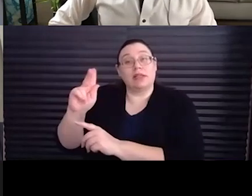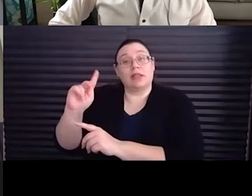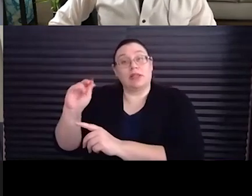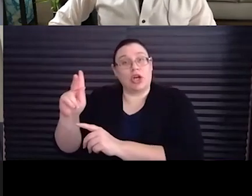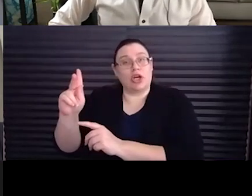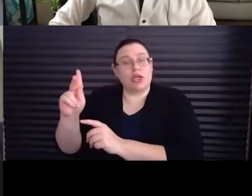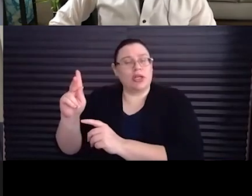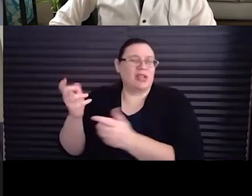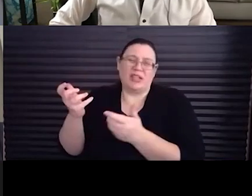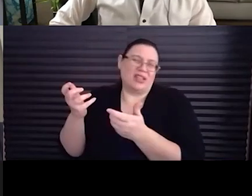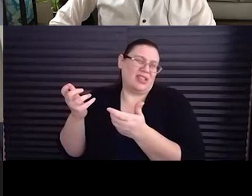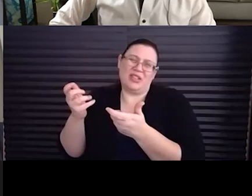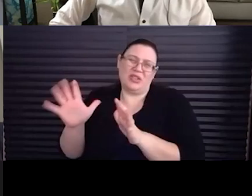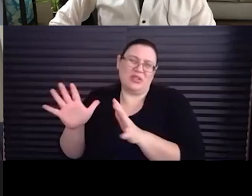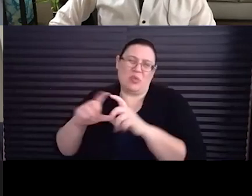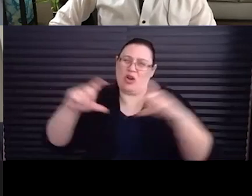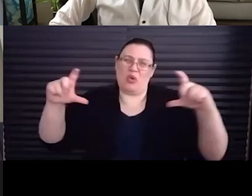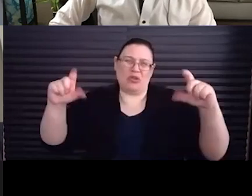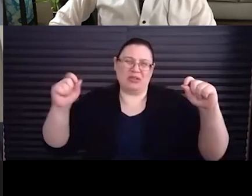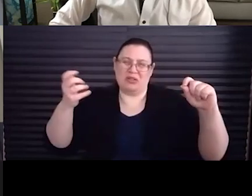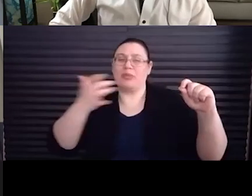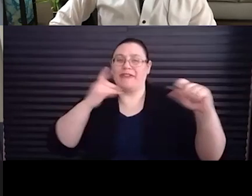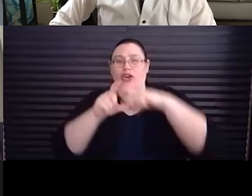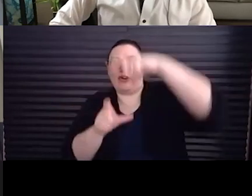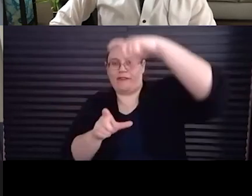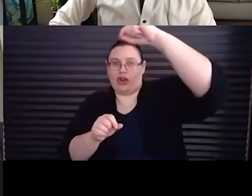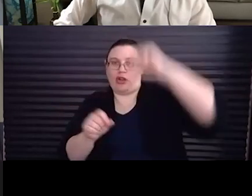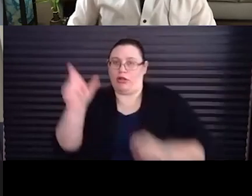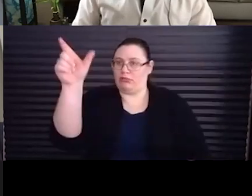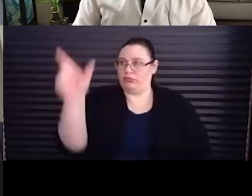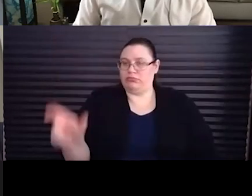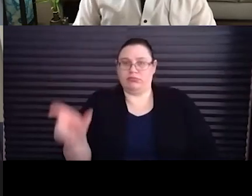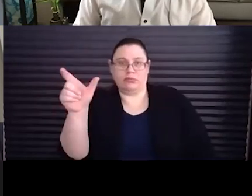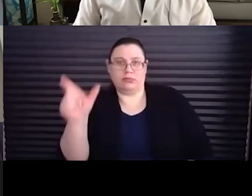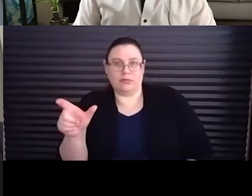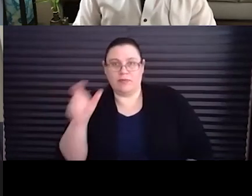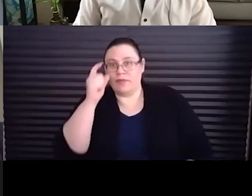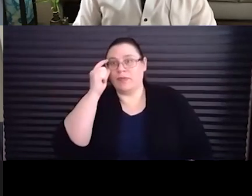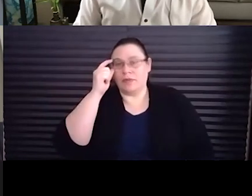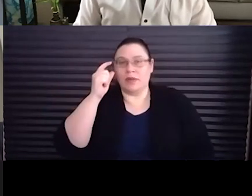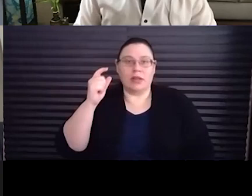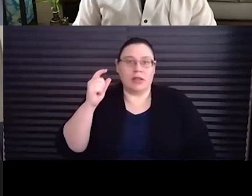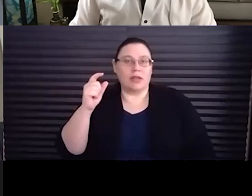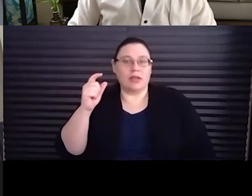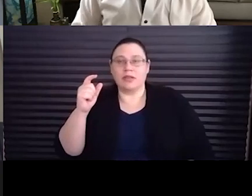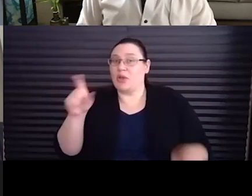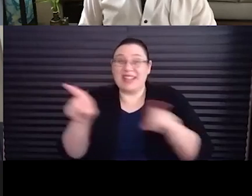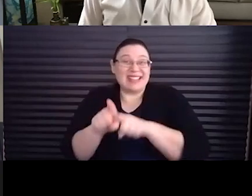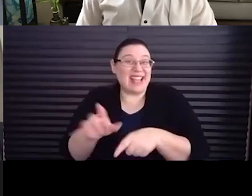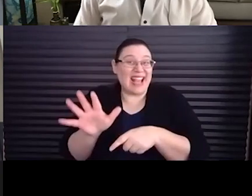don't really want to post something that's horizontal. You want to post something that's vertical. So we will shoot the same